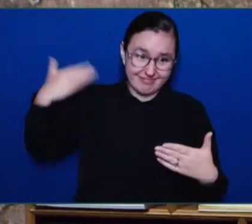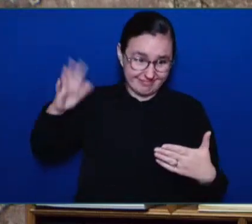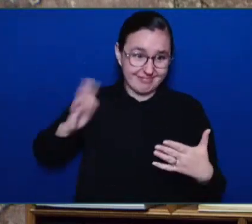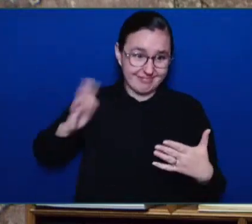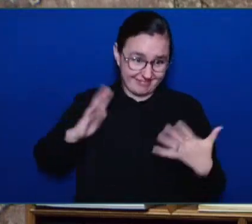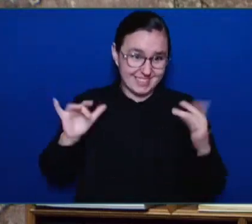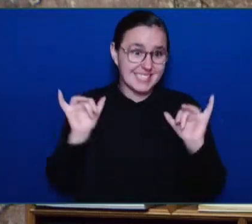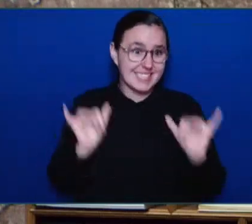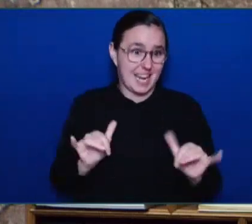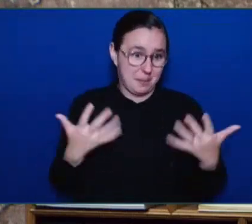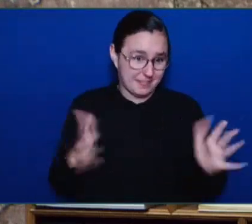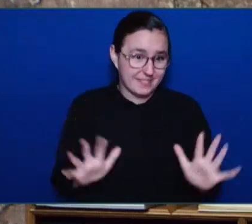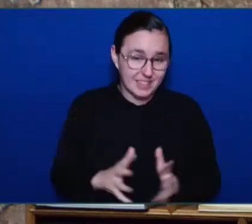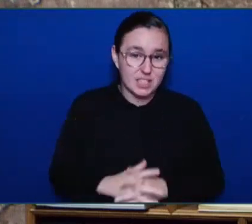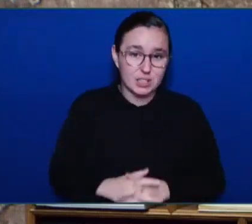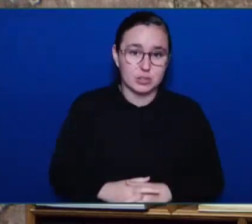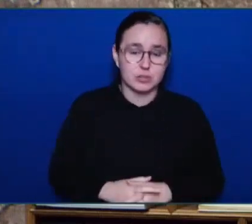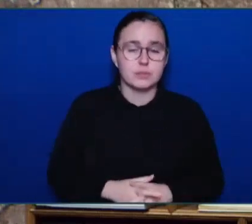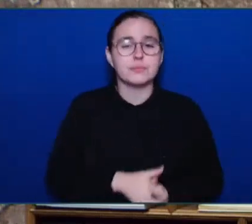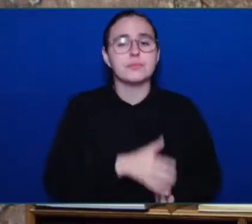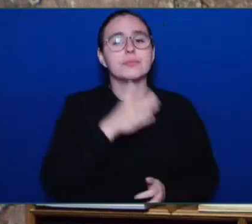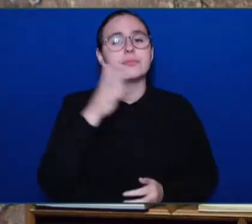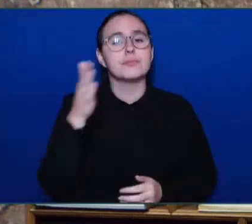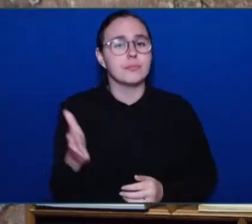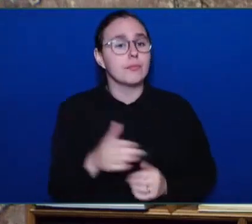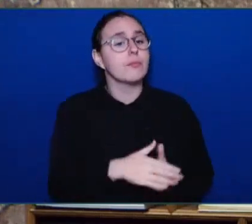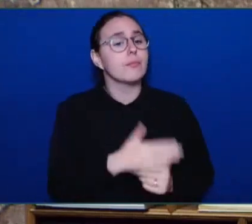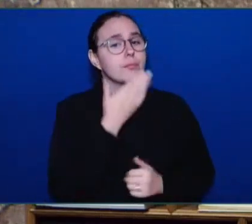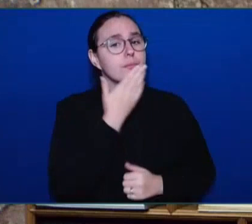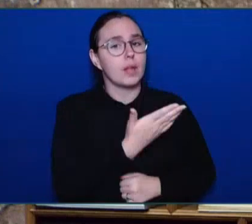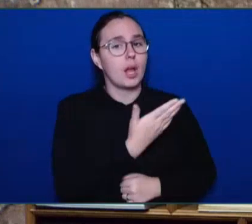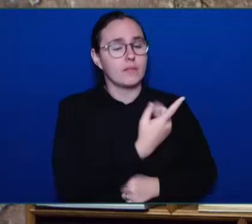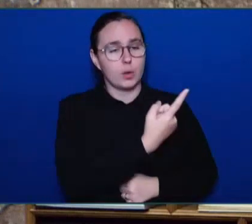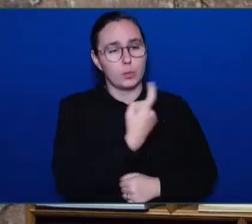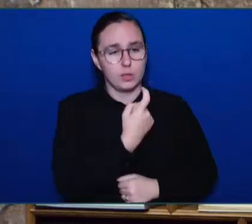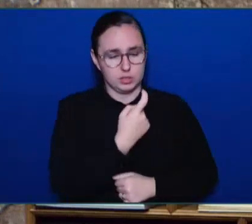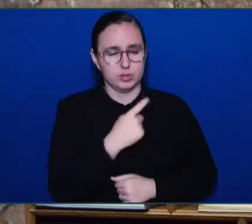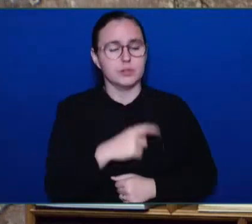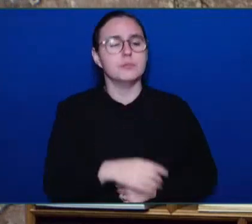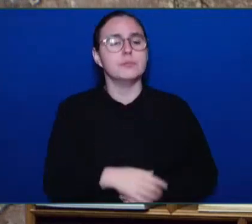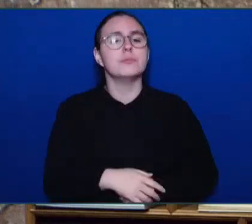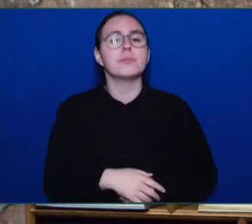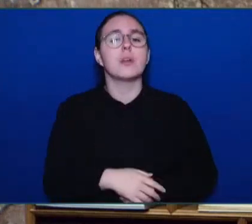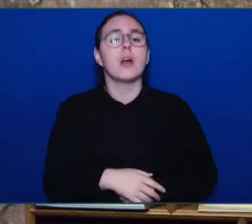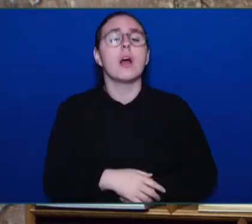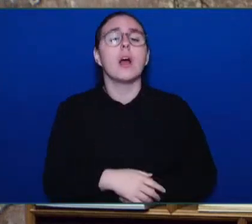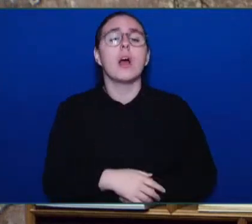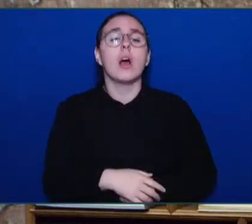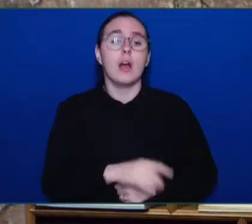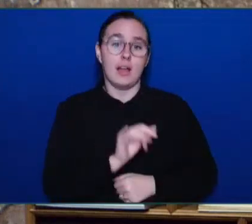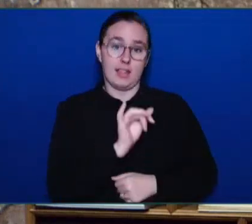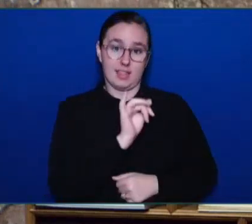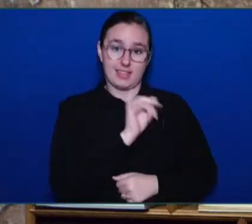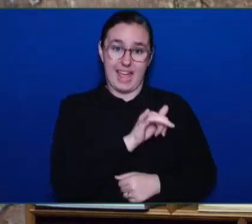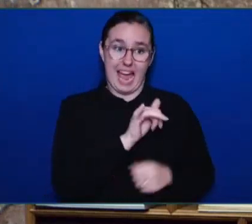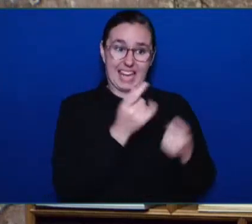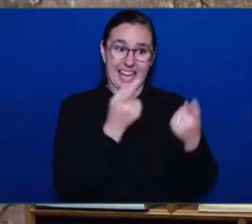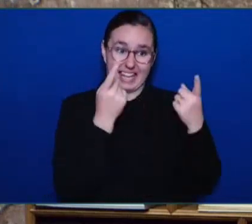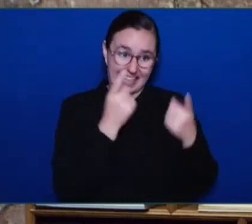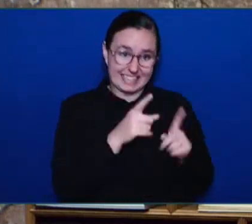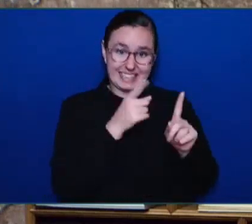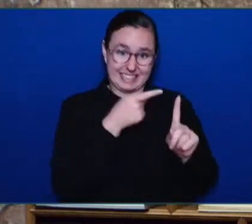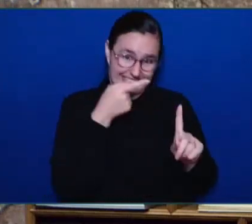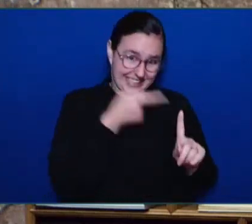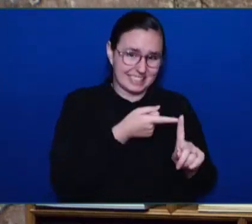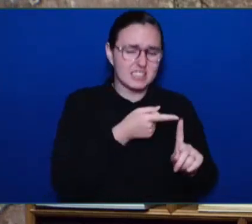question. And the event that she describes is a horrific event, which all